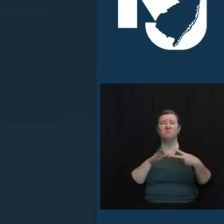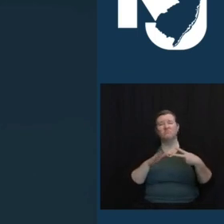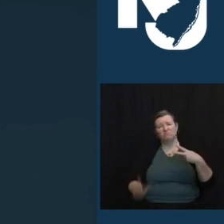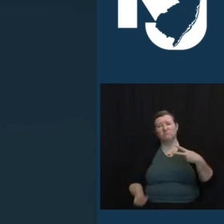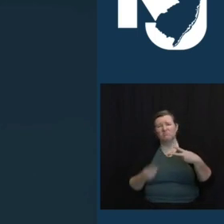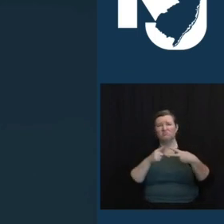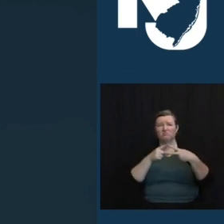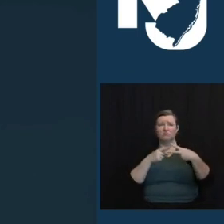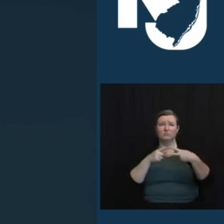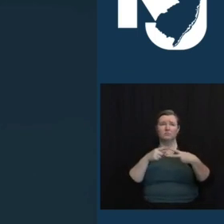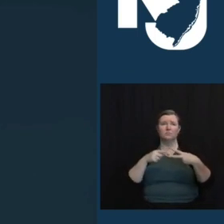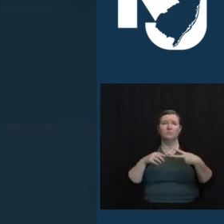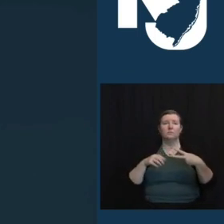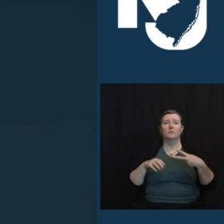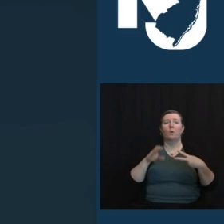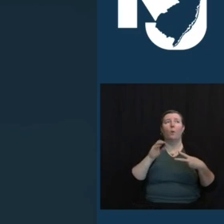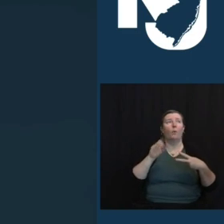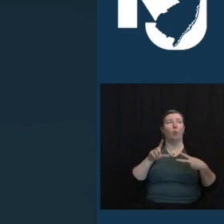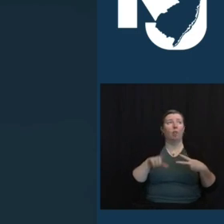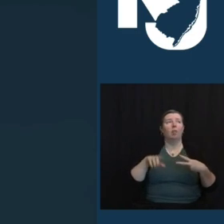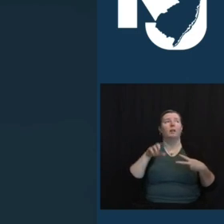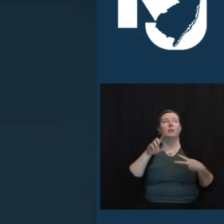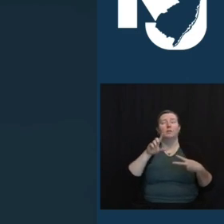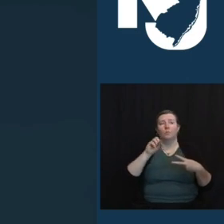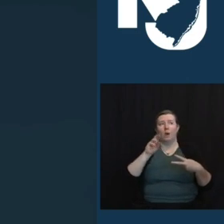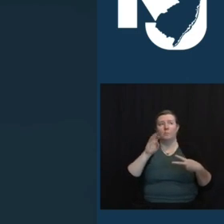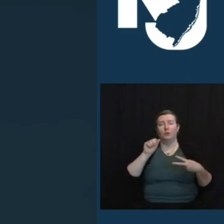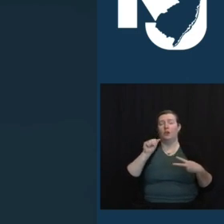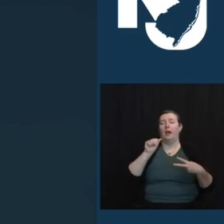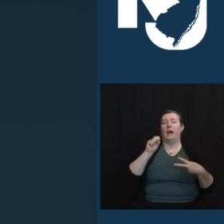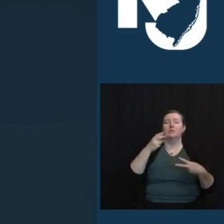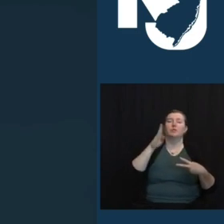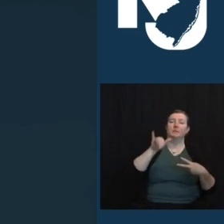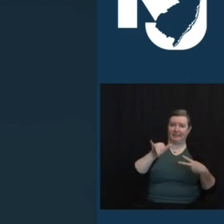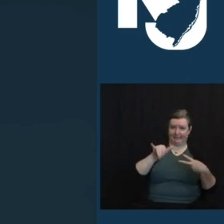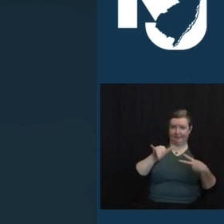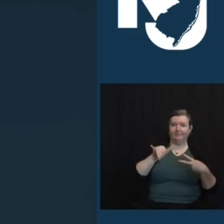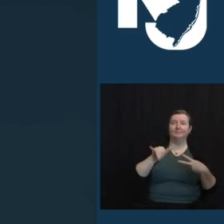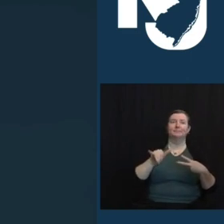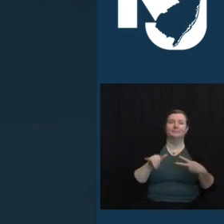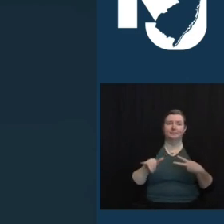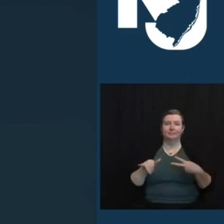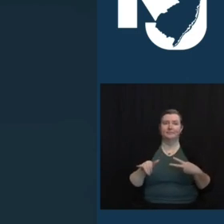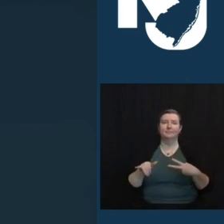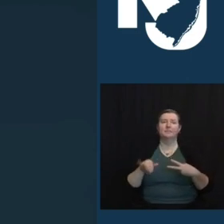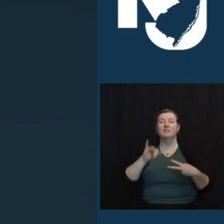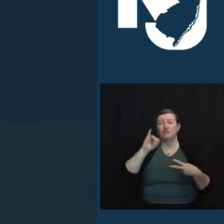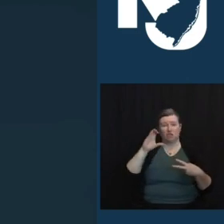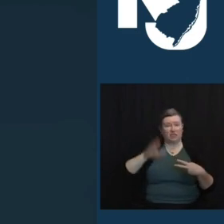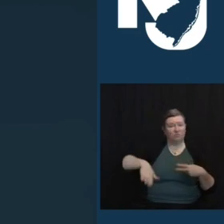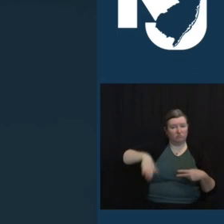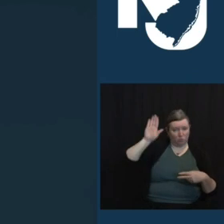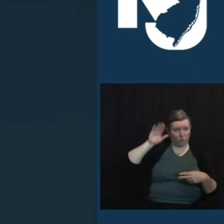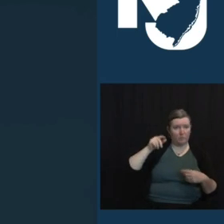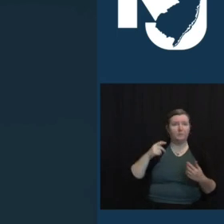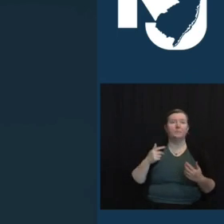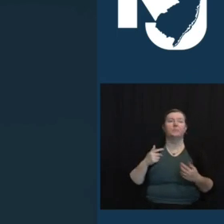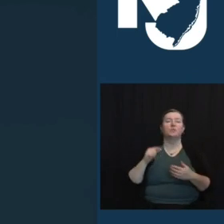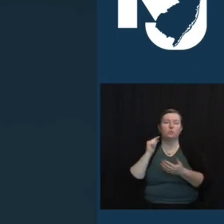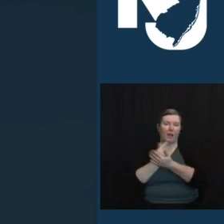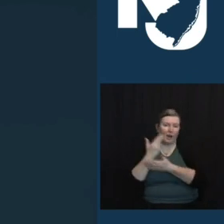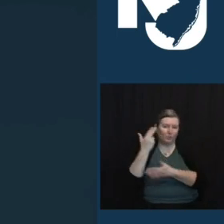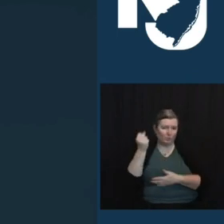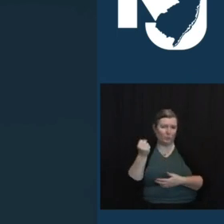Lieutenant Colonel Robert Ashby, spent part of his youth in Jersey City, graduated from high school there before going on to become one